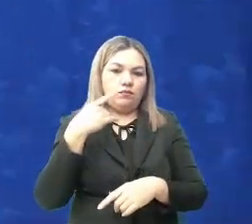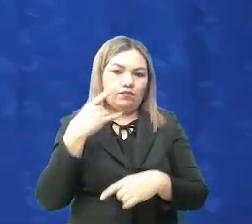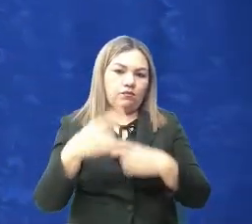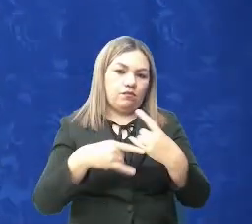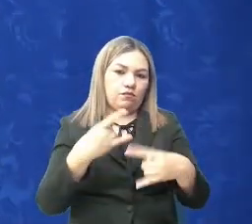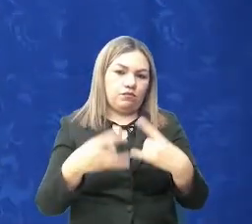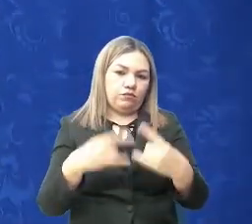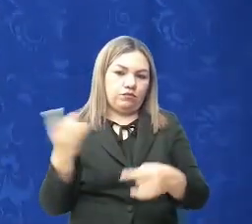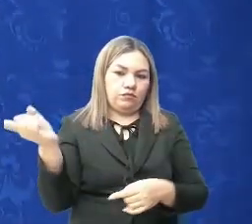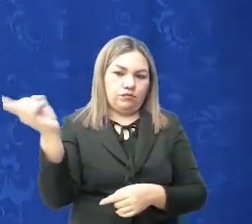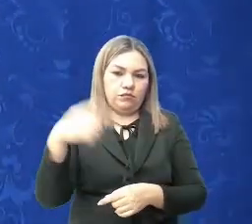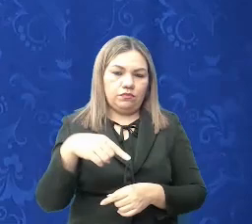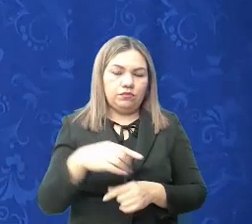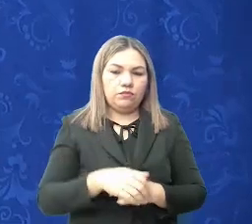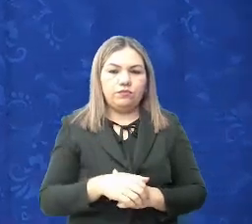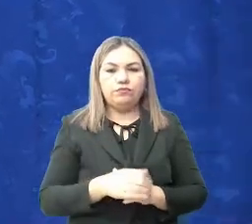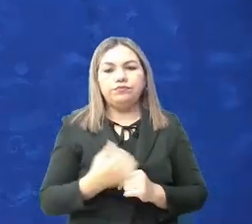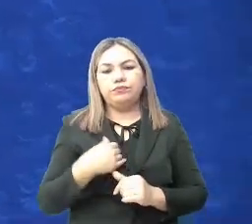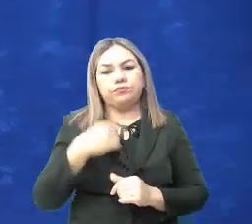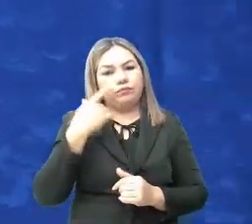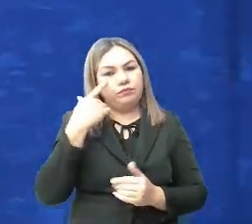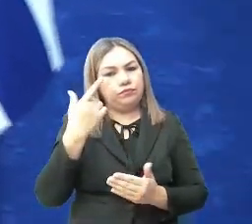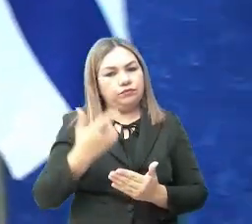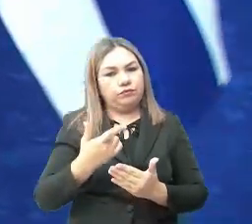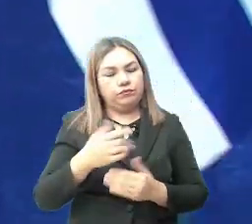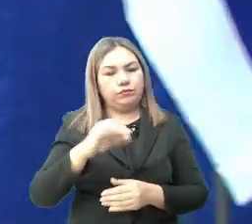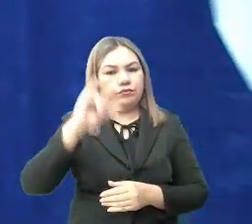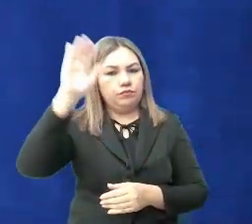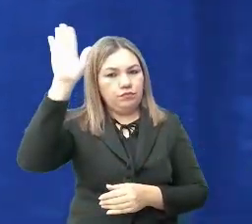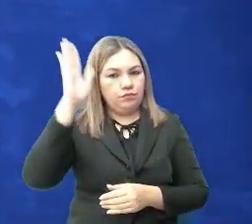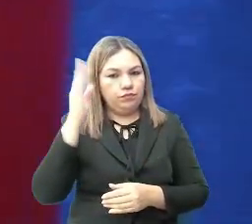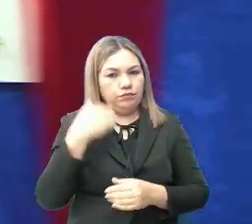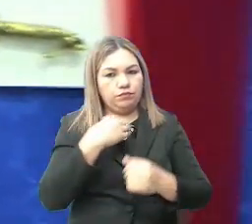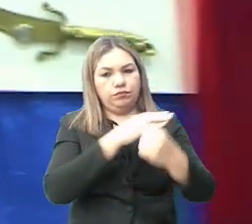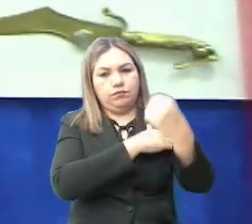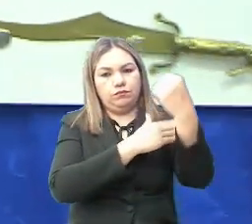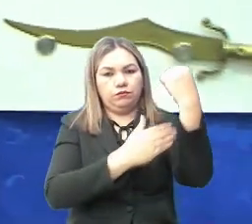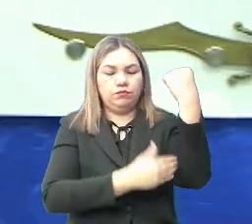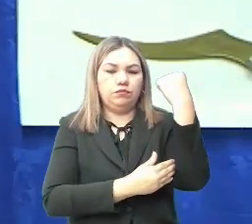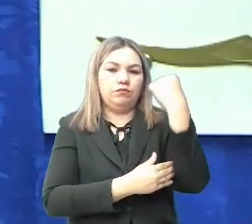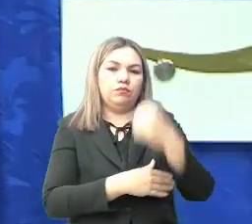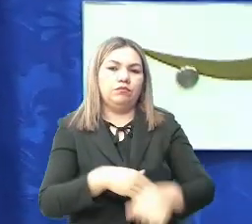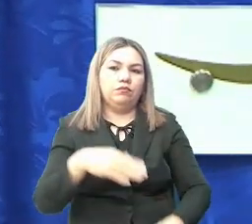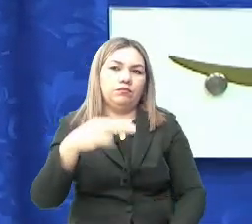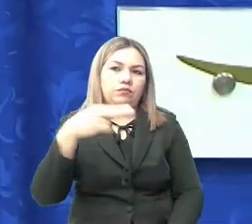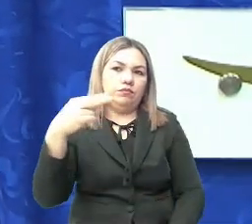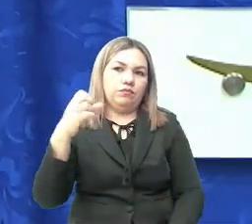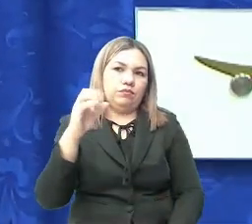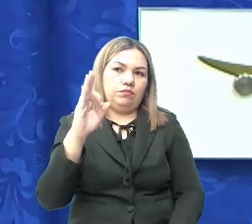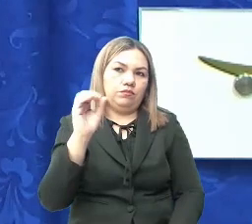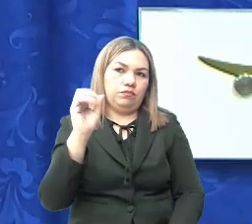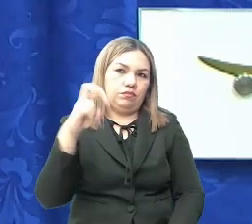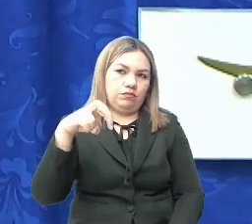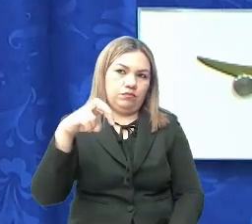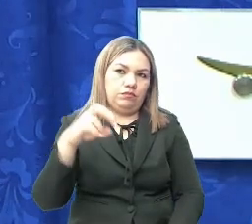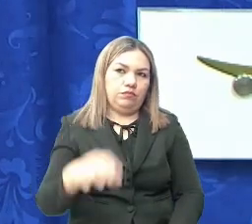you can do as you wish, but we see this case that Jehovah straightened